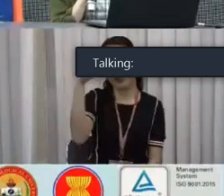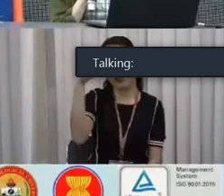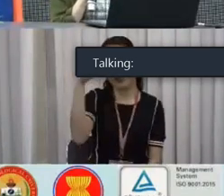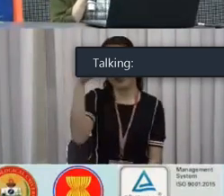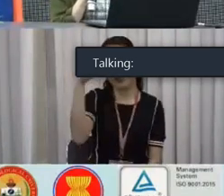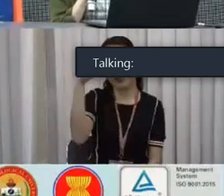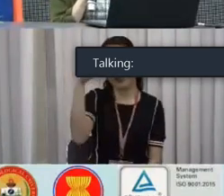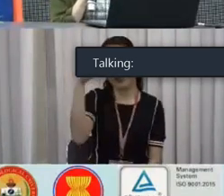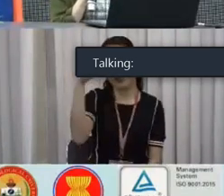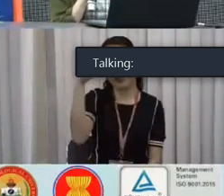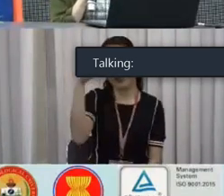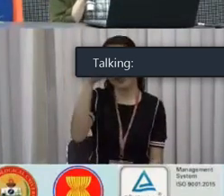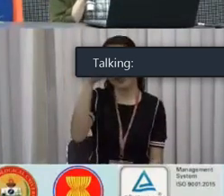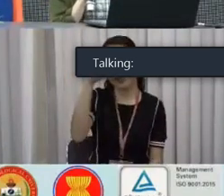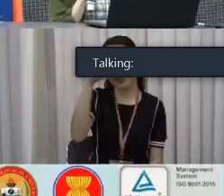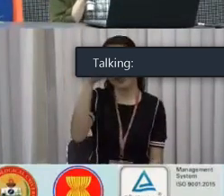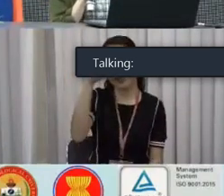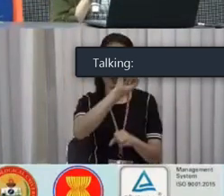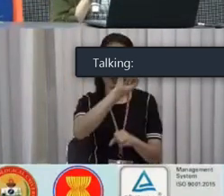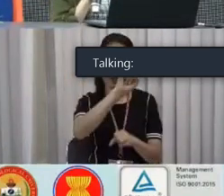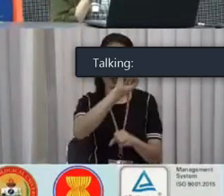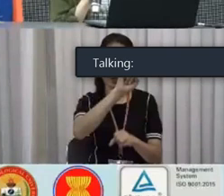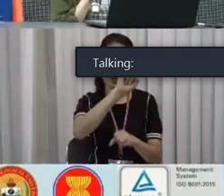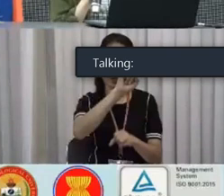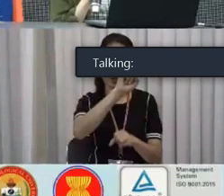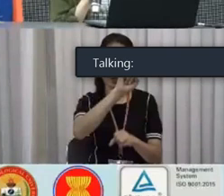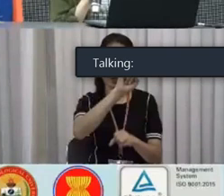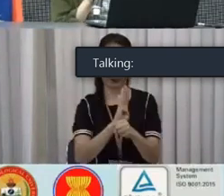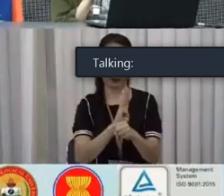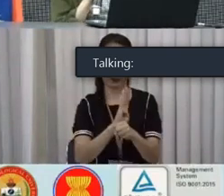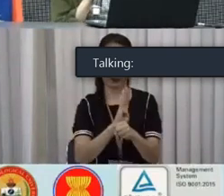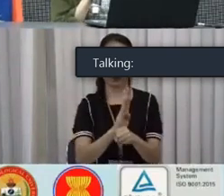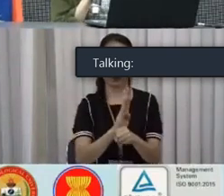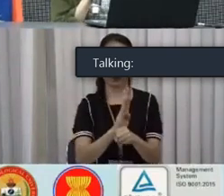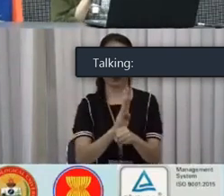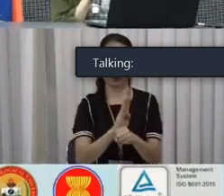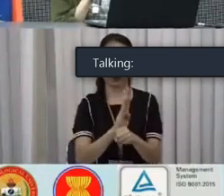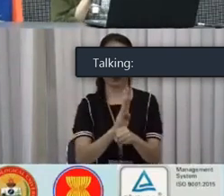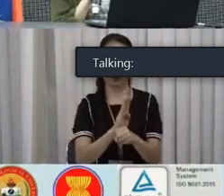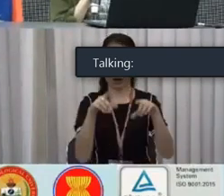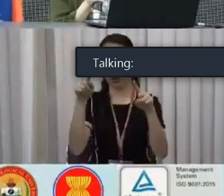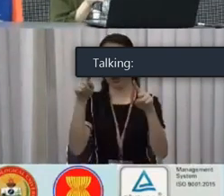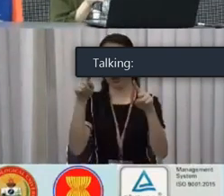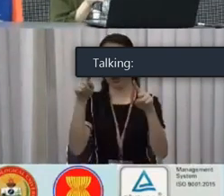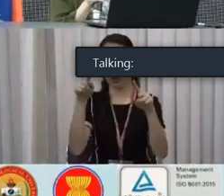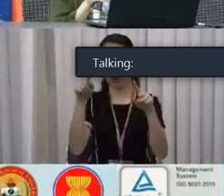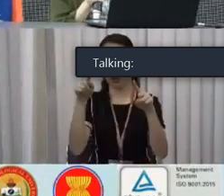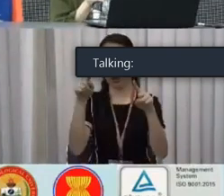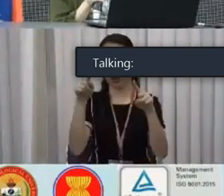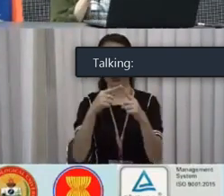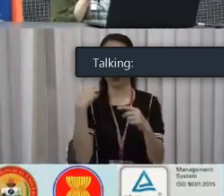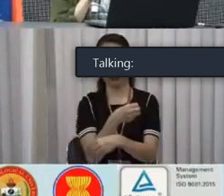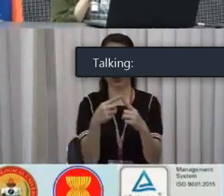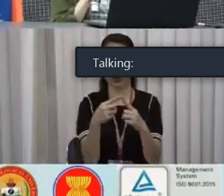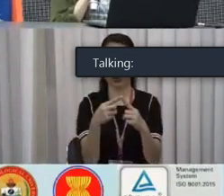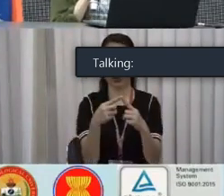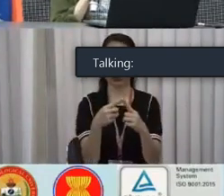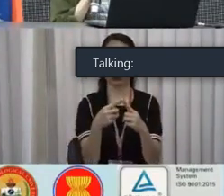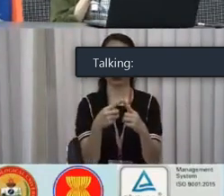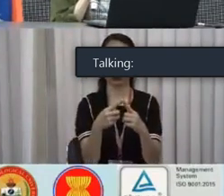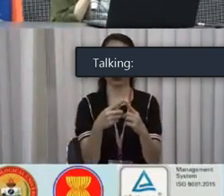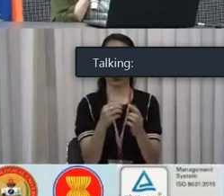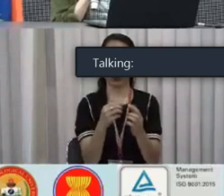can always go to our office to ask for assistance kay free ra, and rest assured ang inyong companies nga